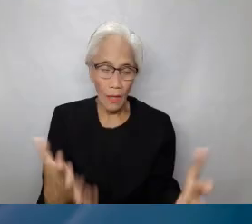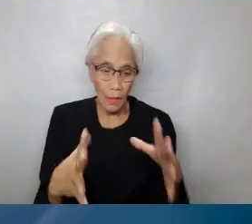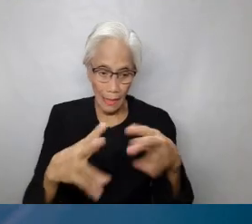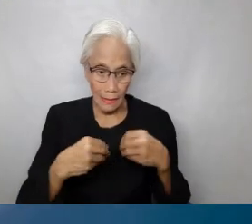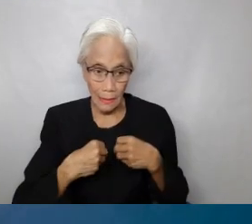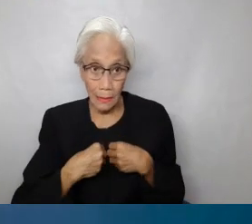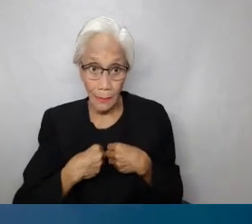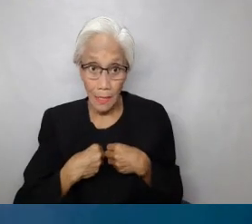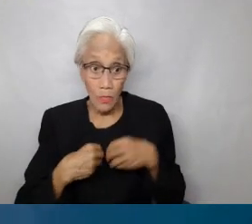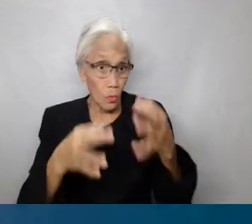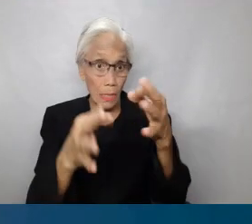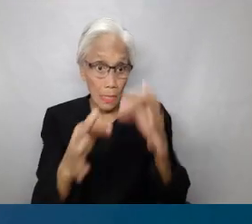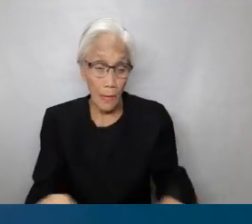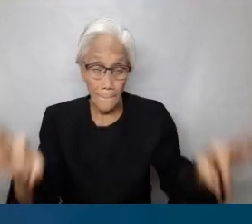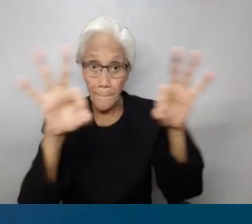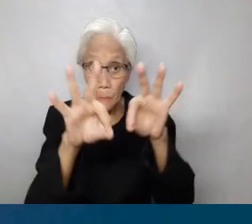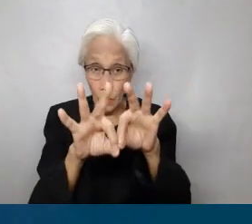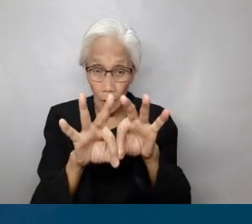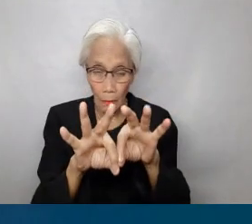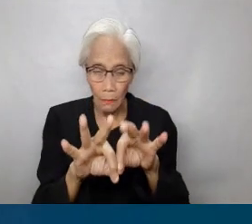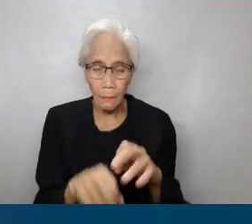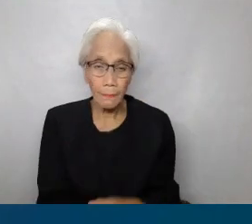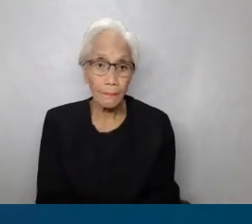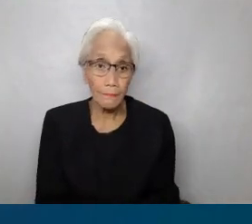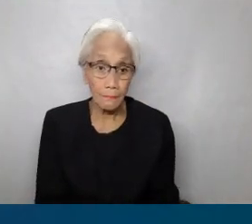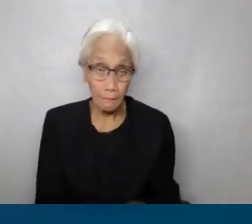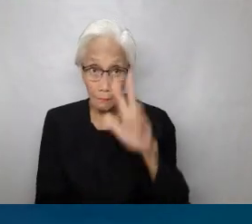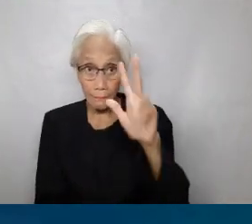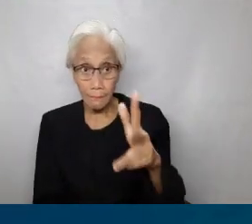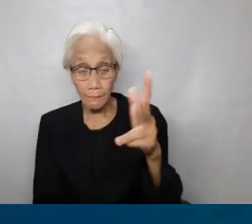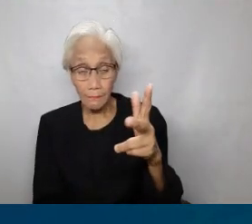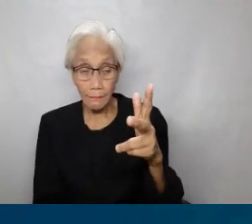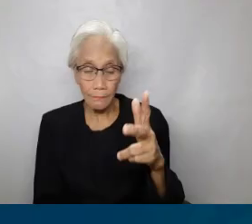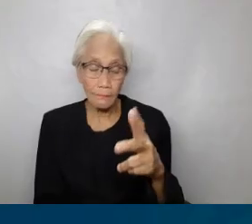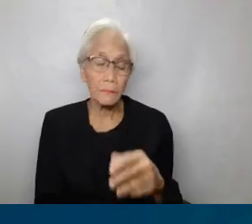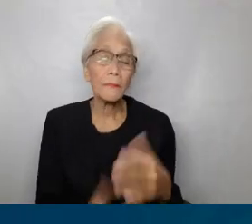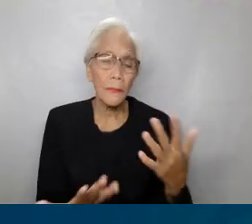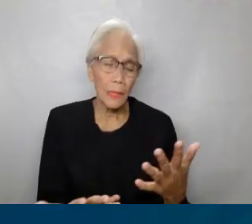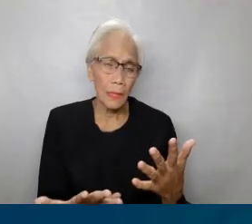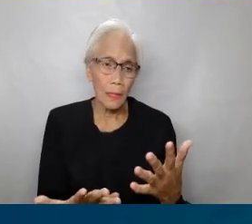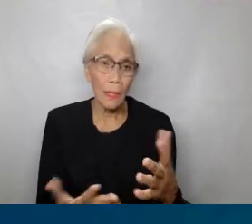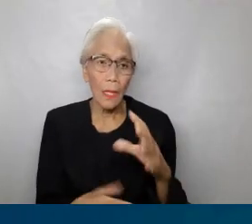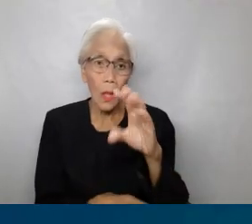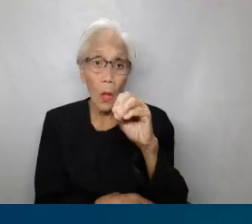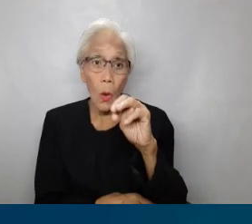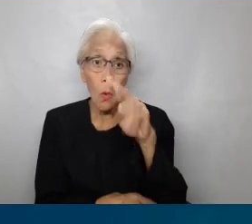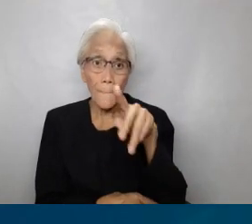acceptance. Importante yan. Ikatlong mark ng Christian tact ay